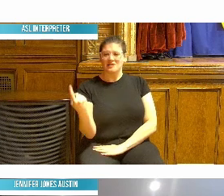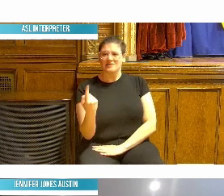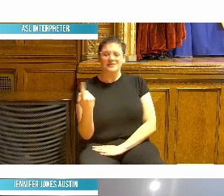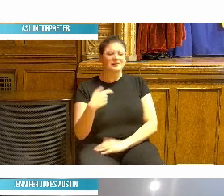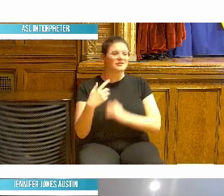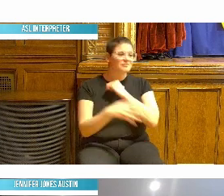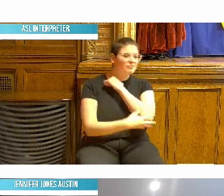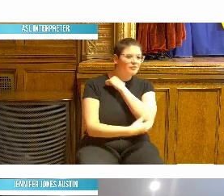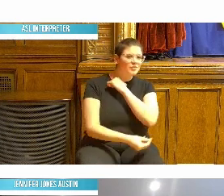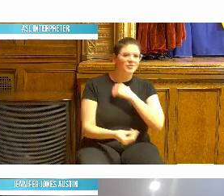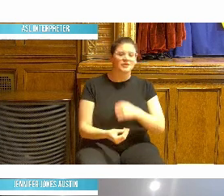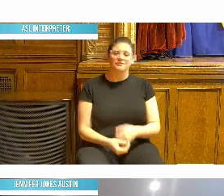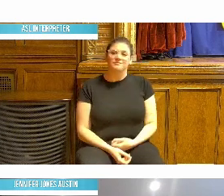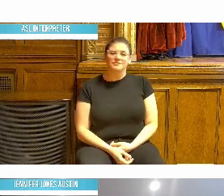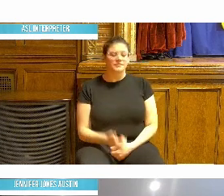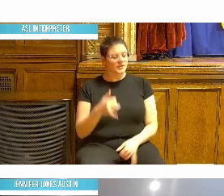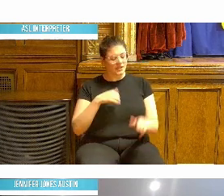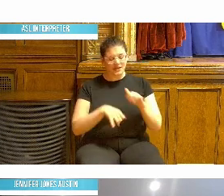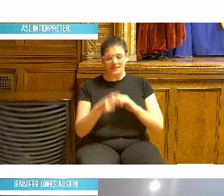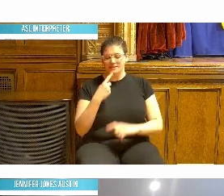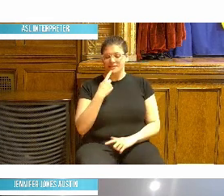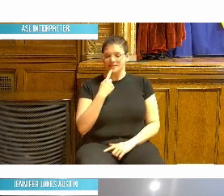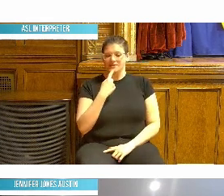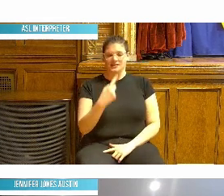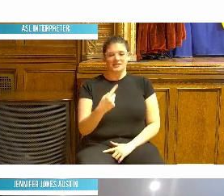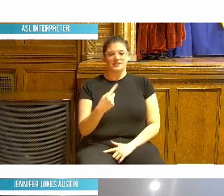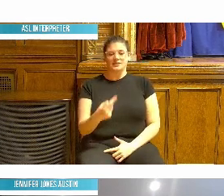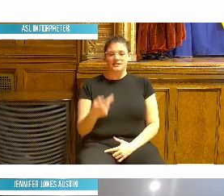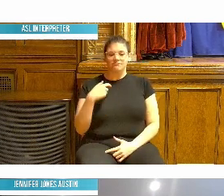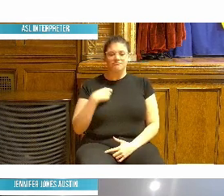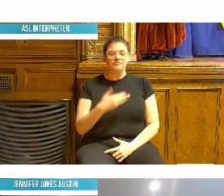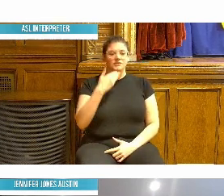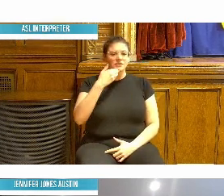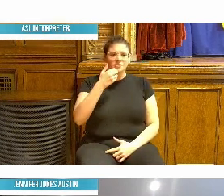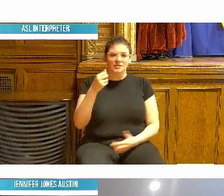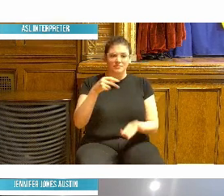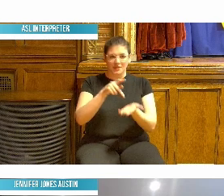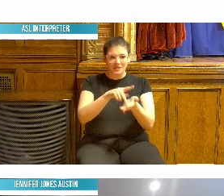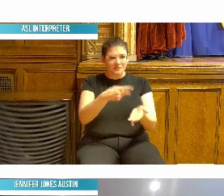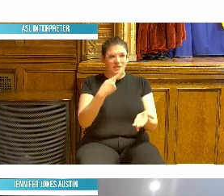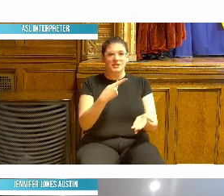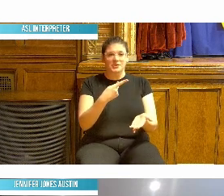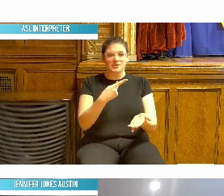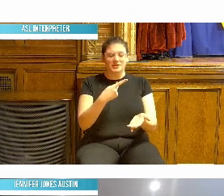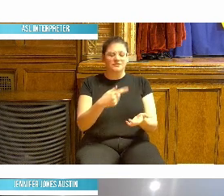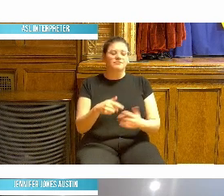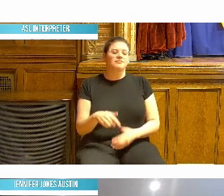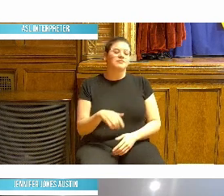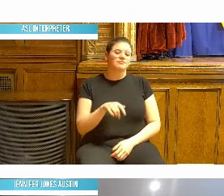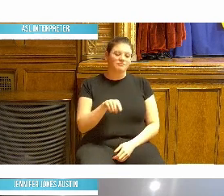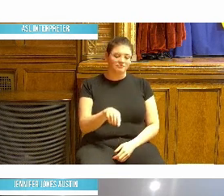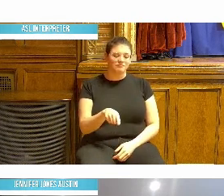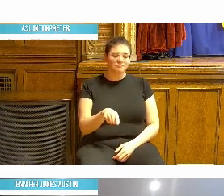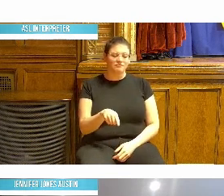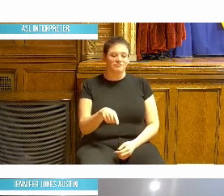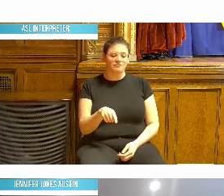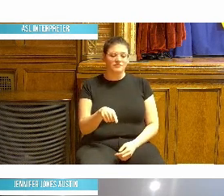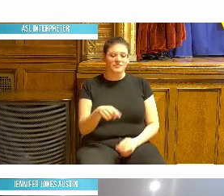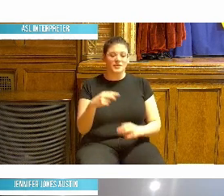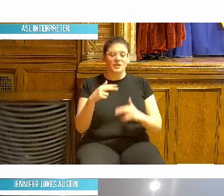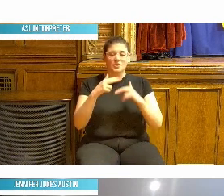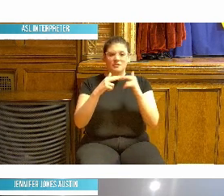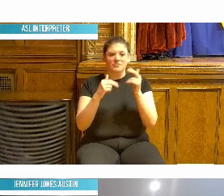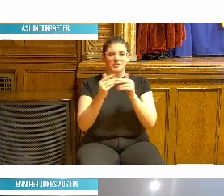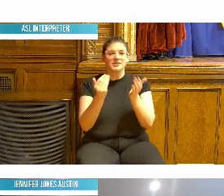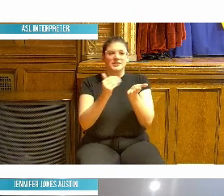biggest reparation and the greatest way to build wealth in our community is to rebuild those neighborhoods for our children and